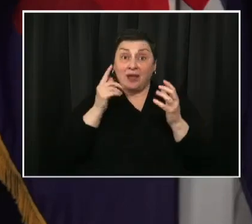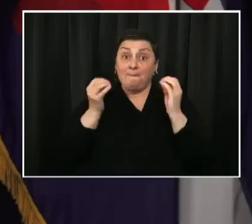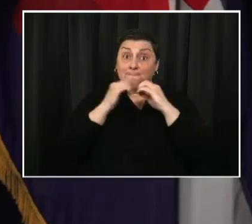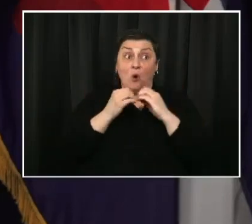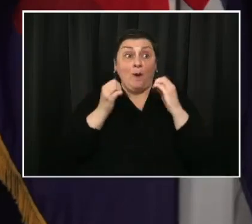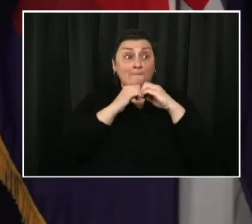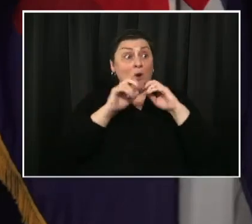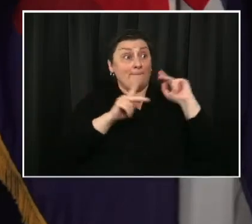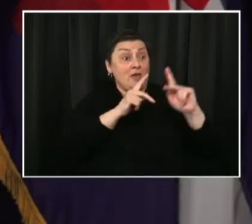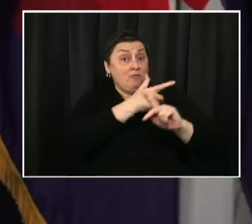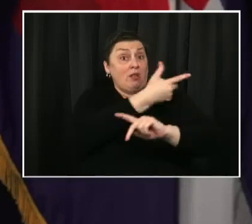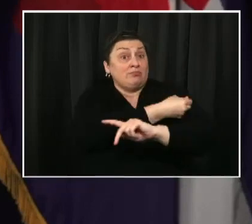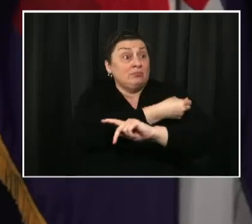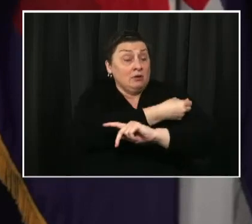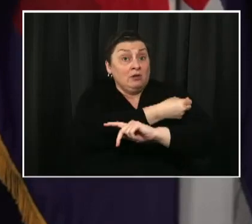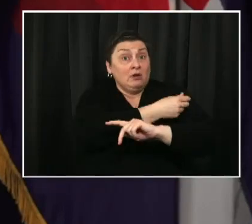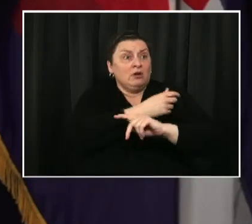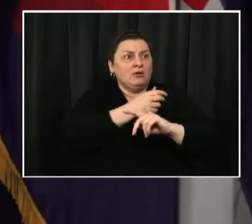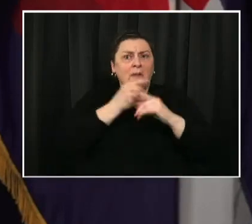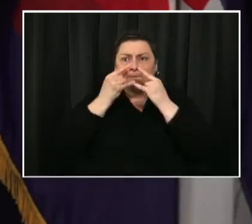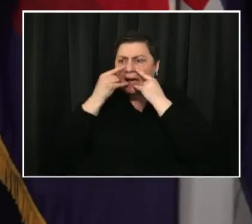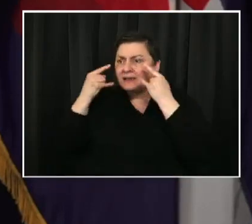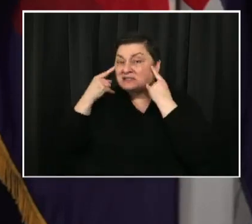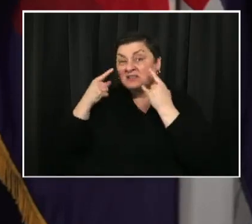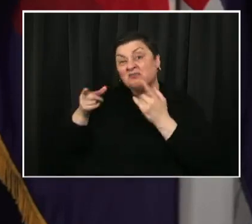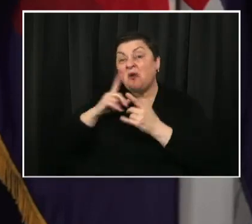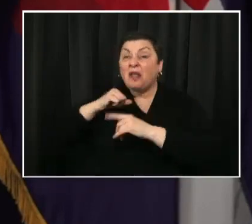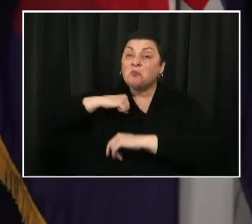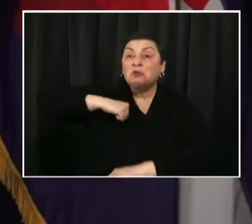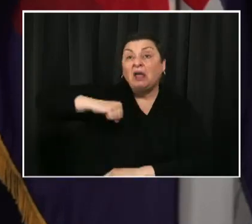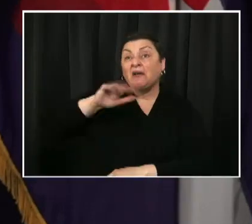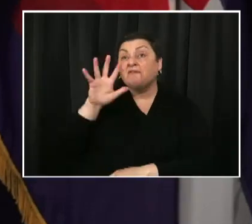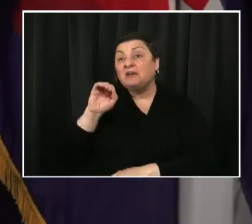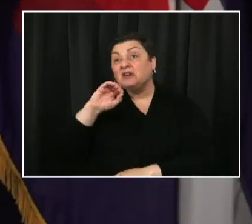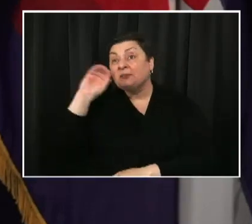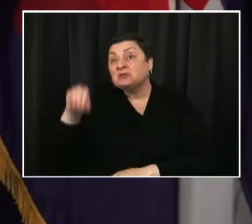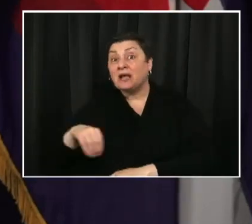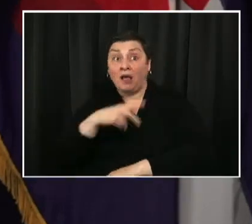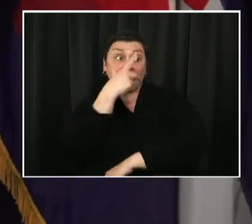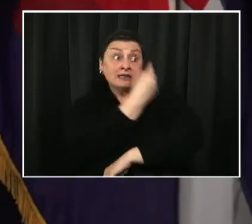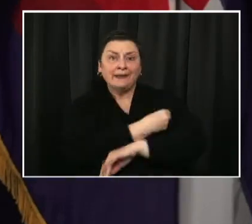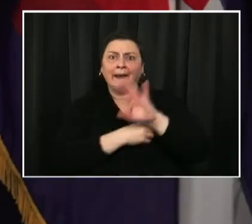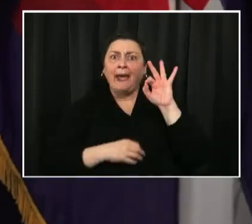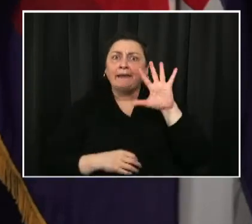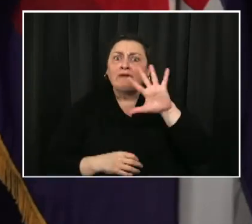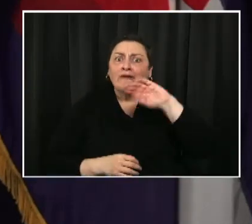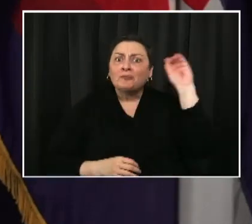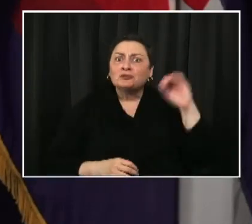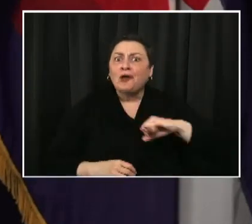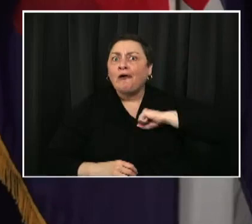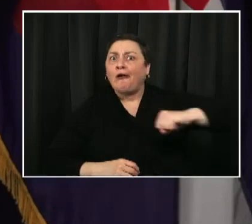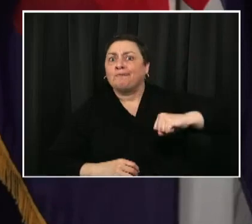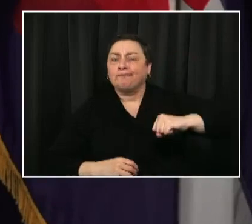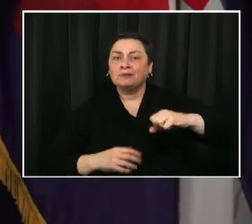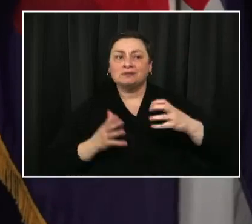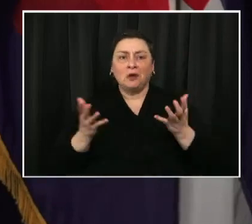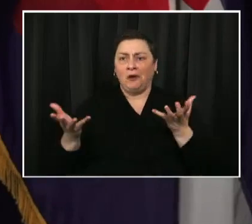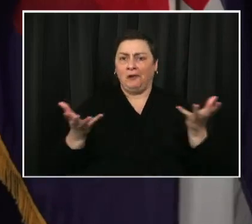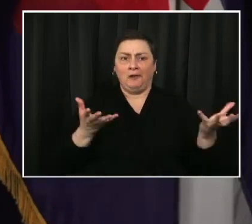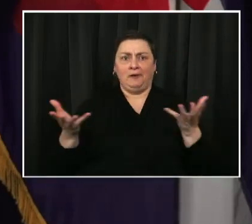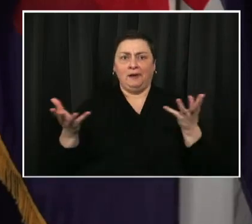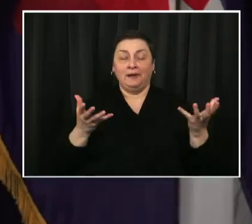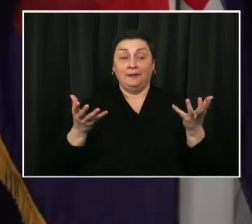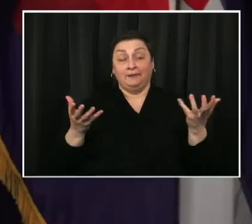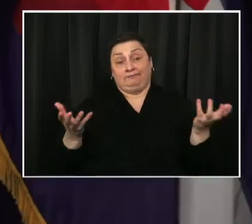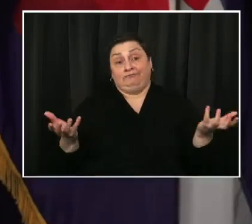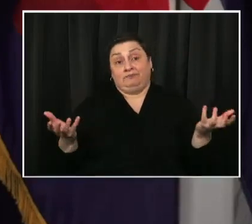than a mask. A mask is 50%. The vaccines are 95%. We don't yet know if they decrease transmission